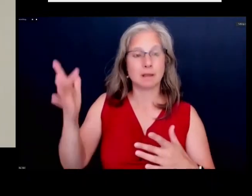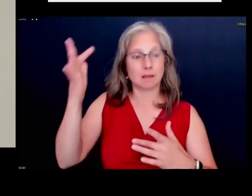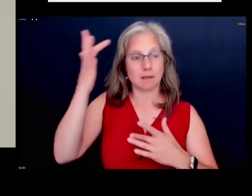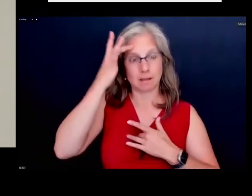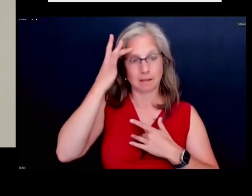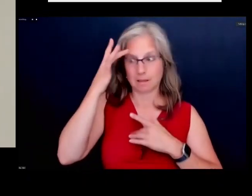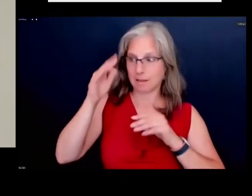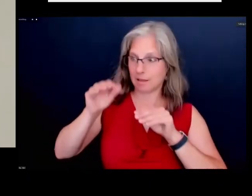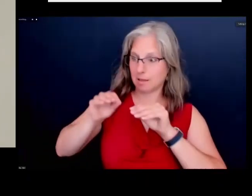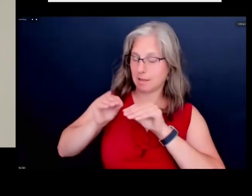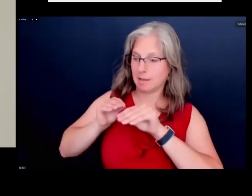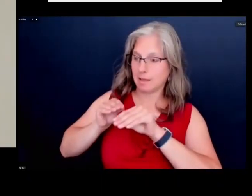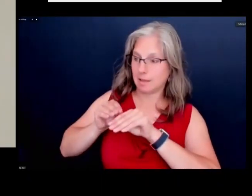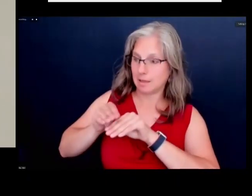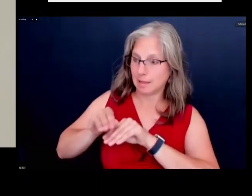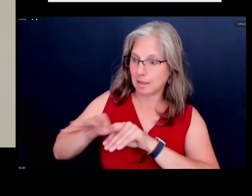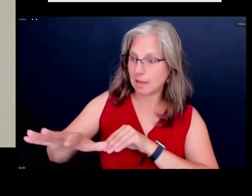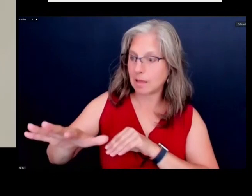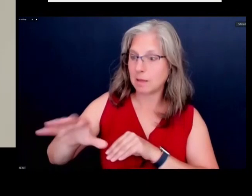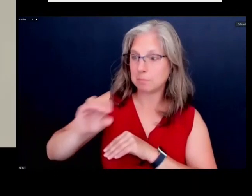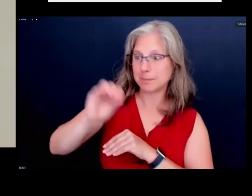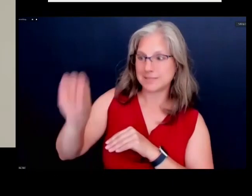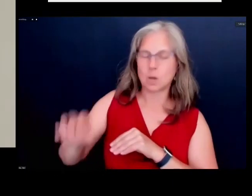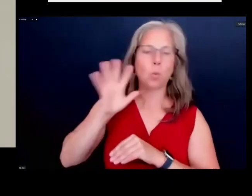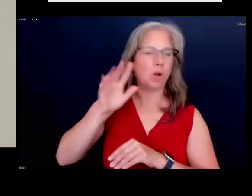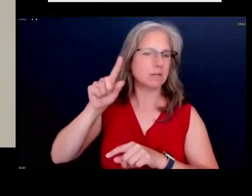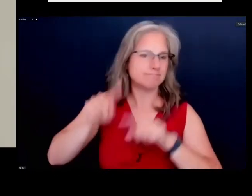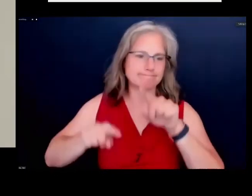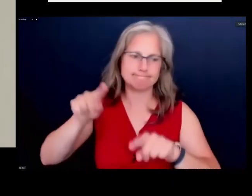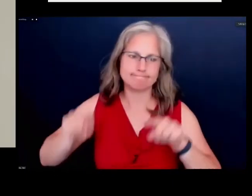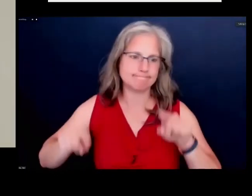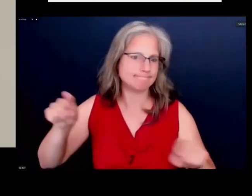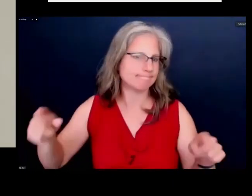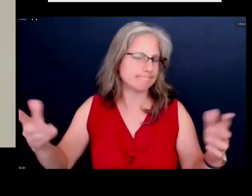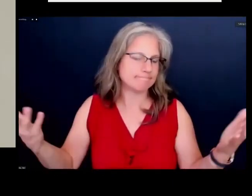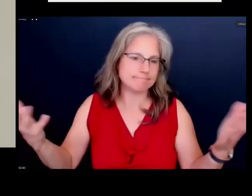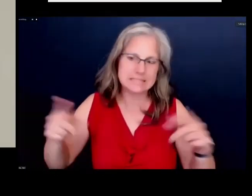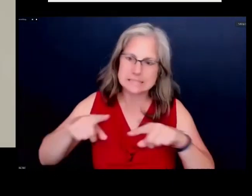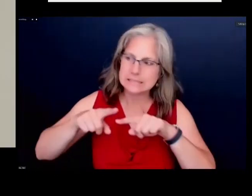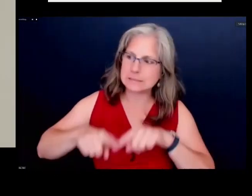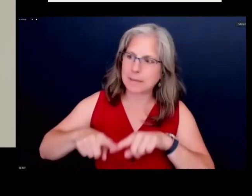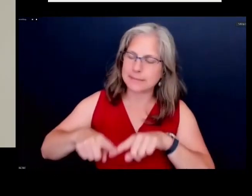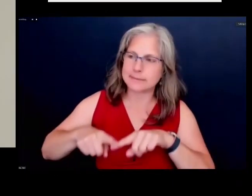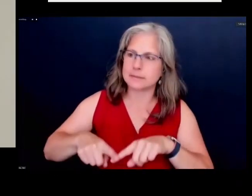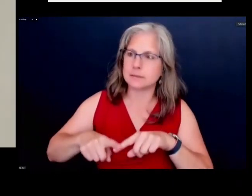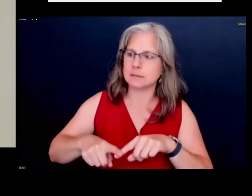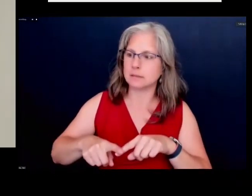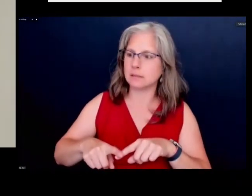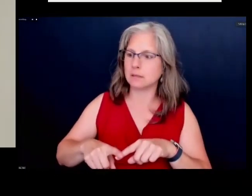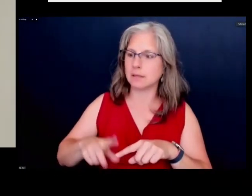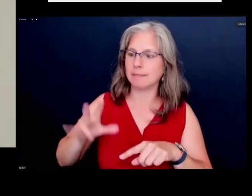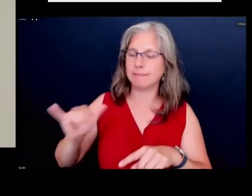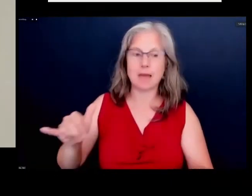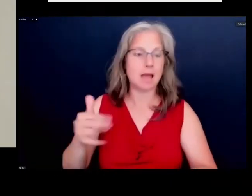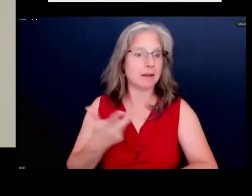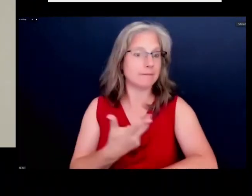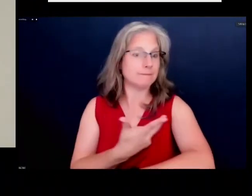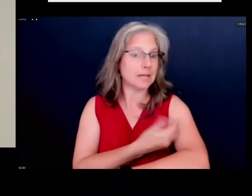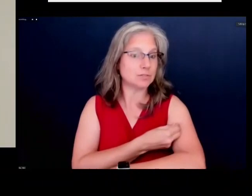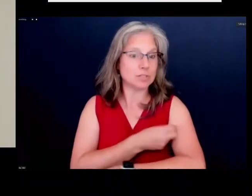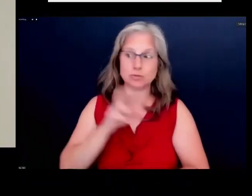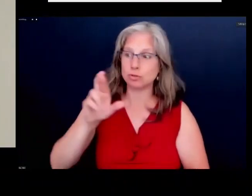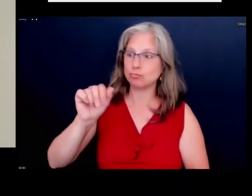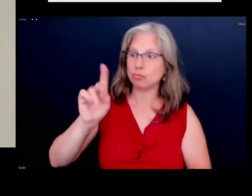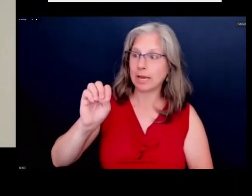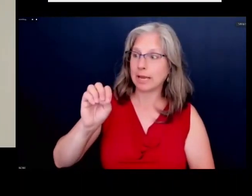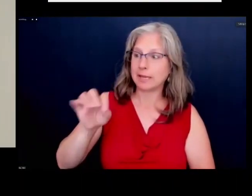infection percentage will vary depending on how high the vaccination rate in